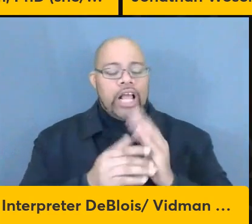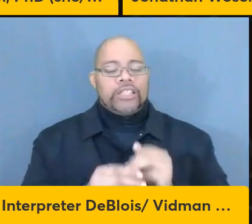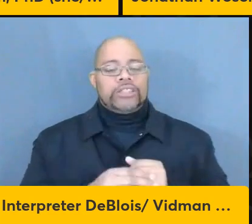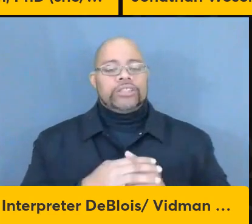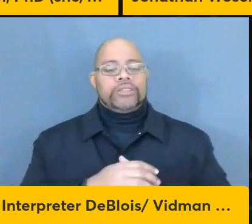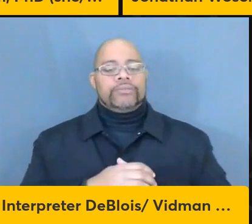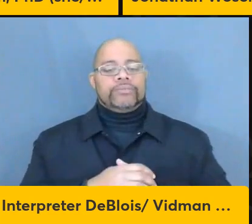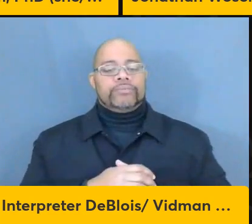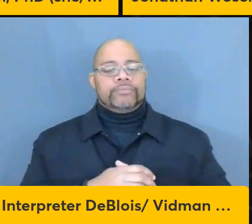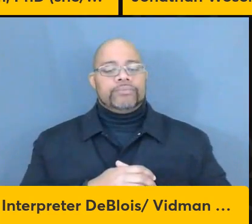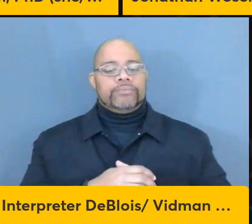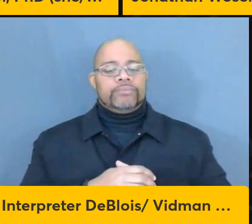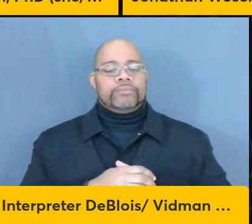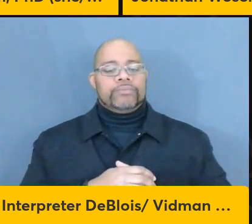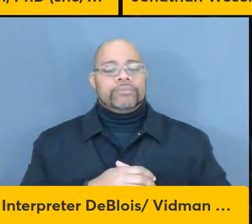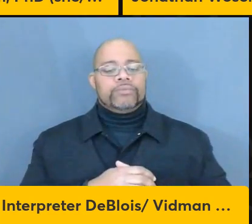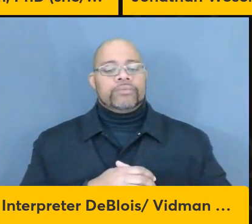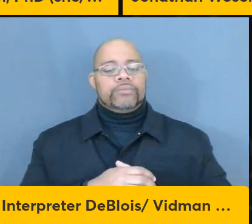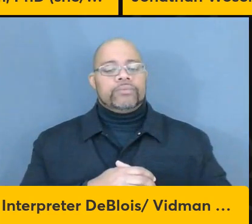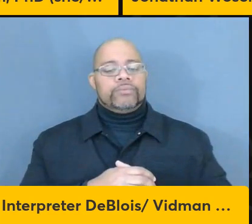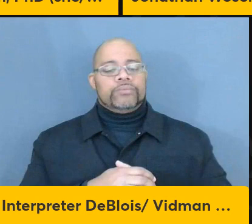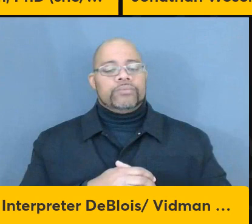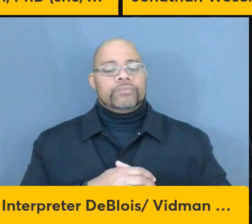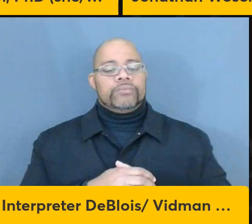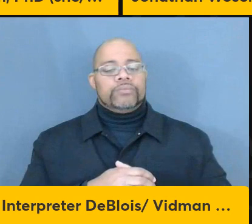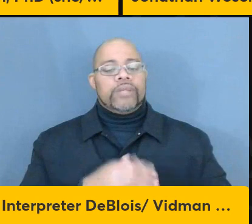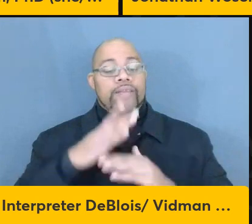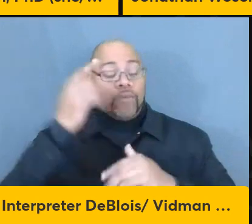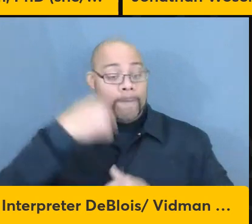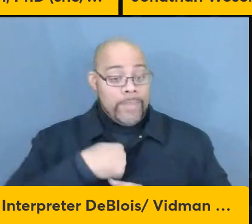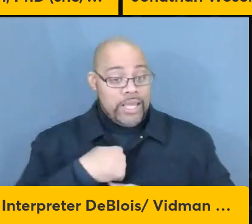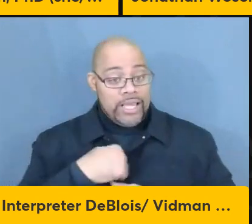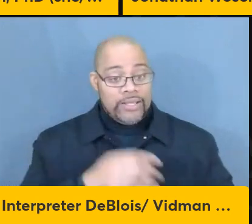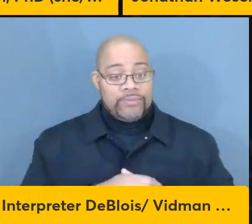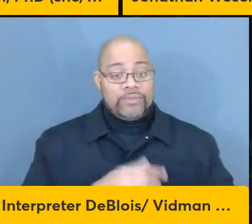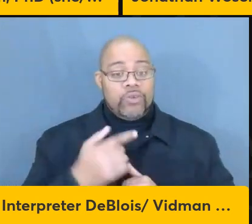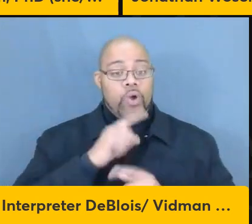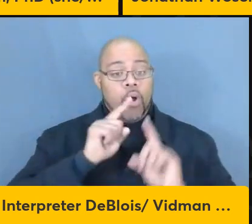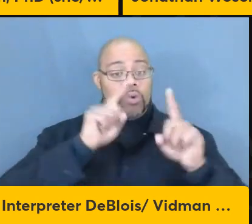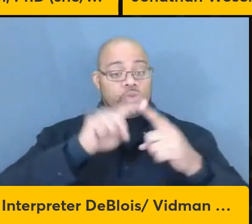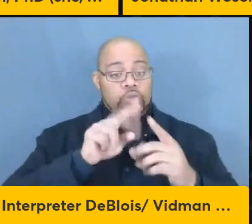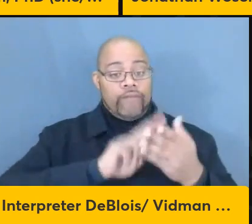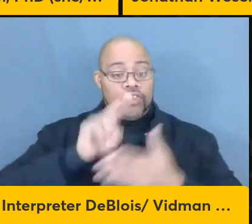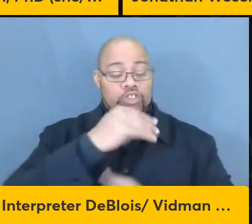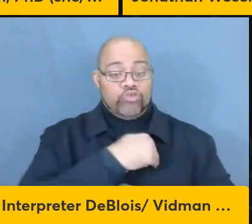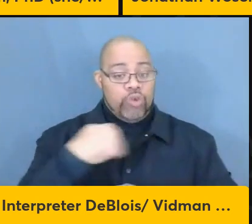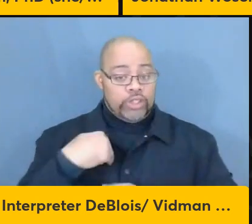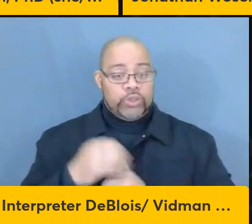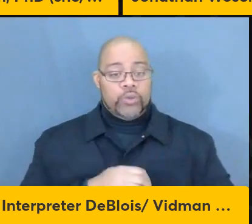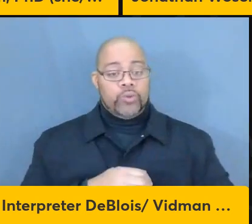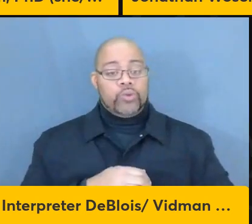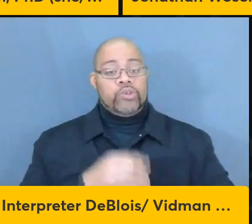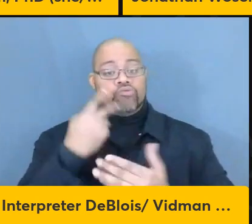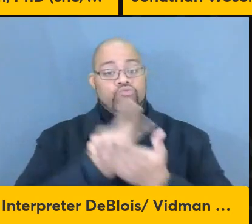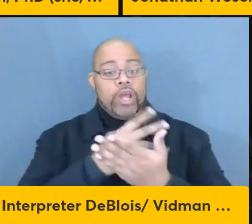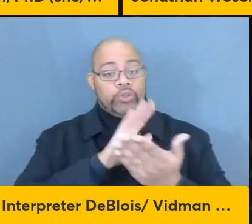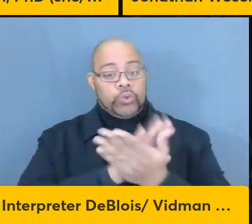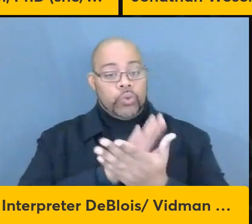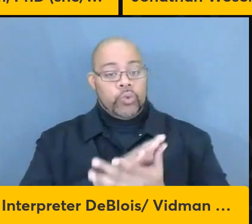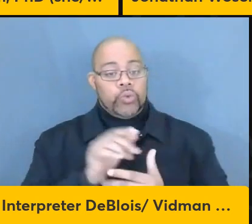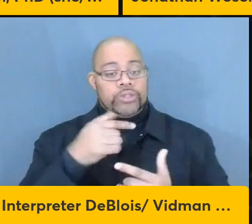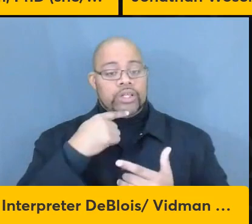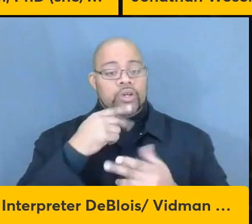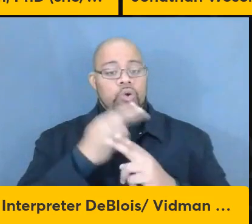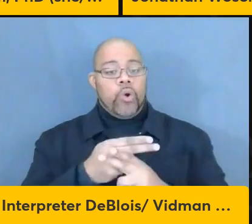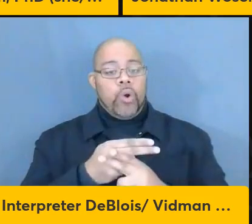entrepreneurship. You have, at least for me, when I went to the University of Toronto for graduate school, you have something